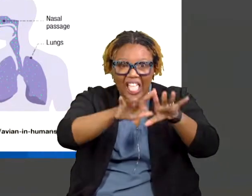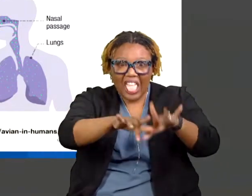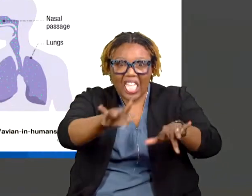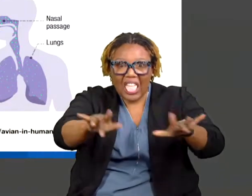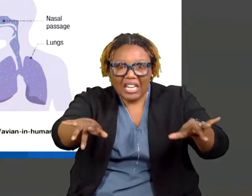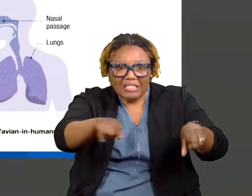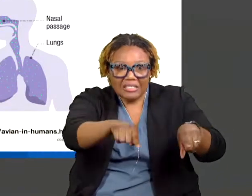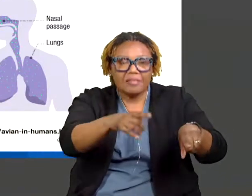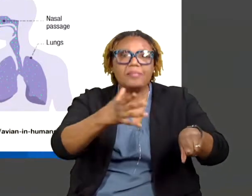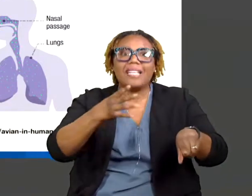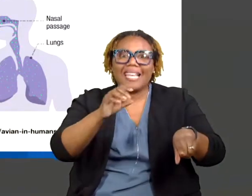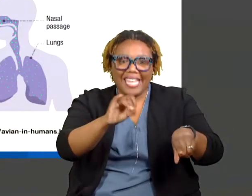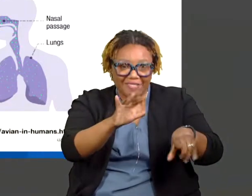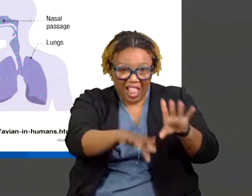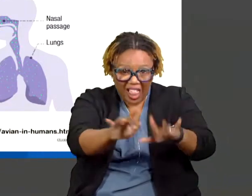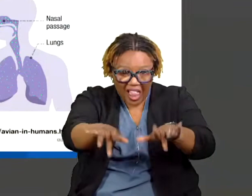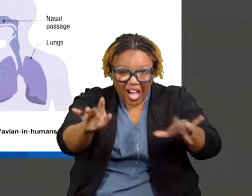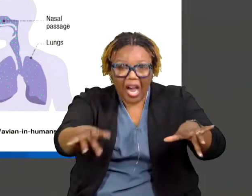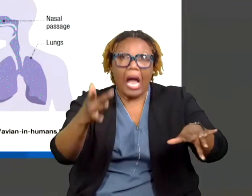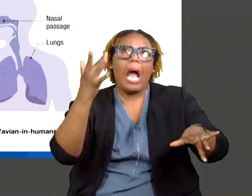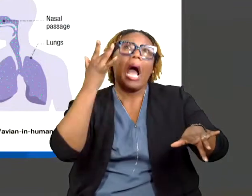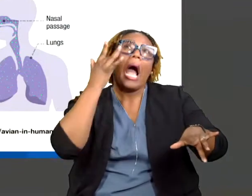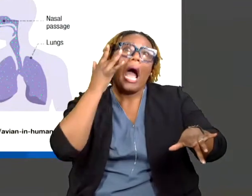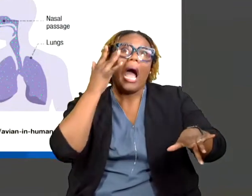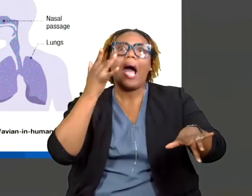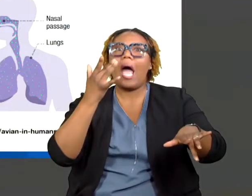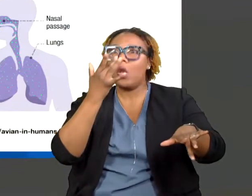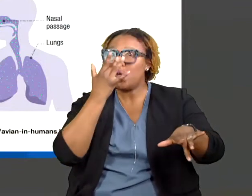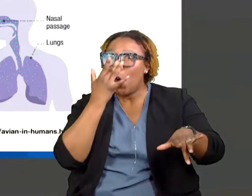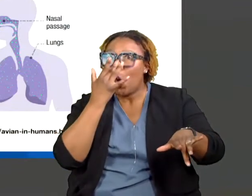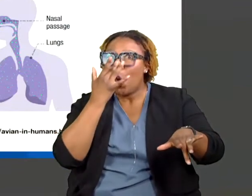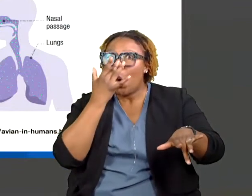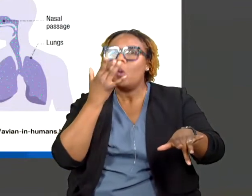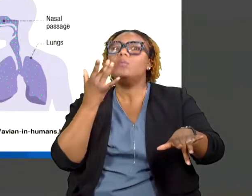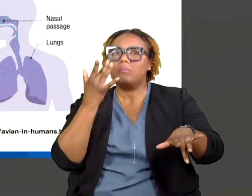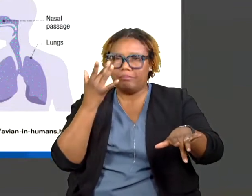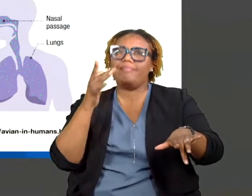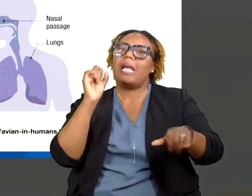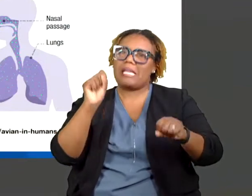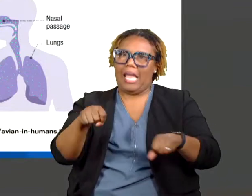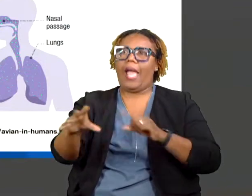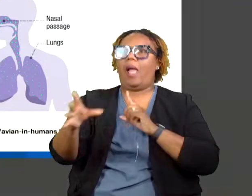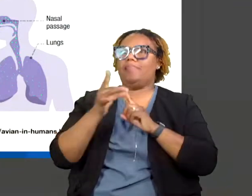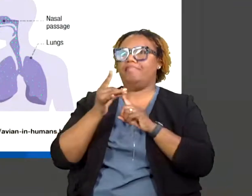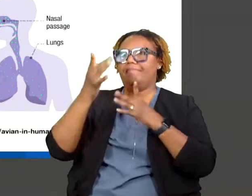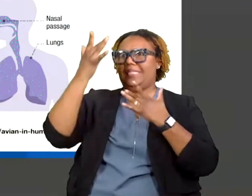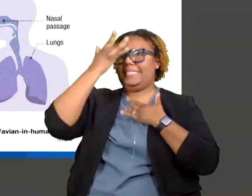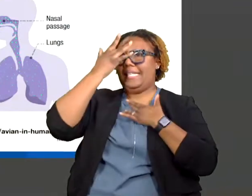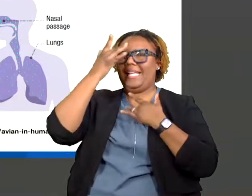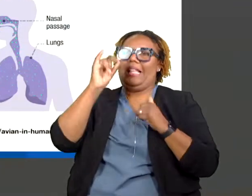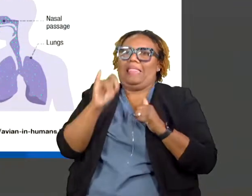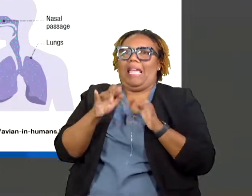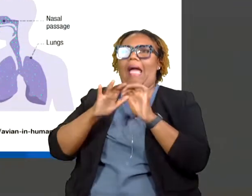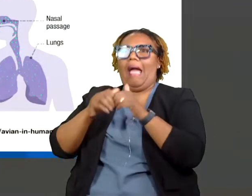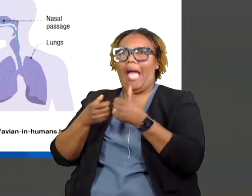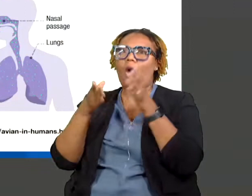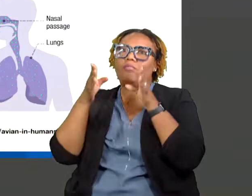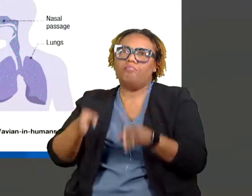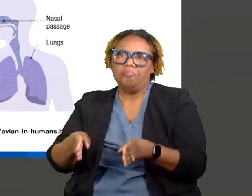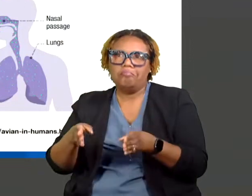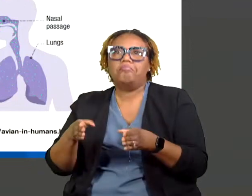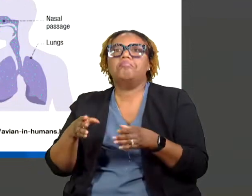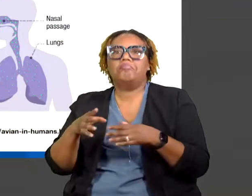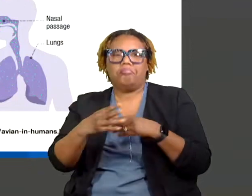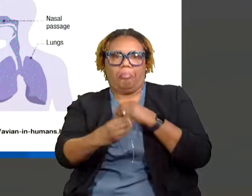or nose or inhaling those viral particles directly. And this is how humans can be affected by a virus that